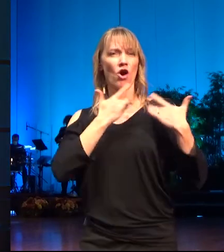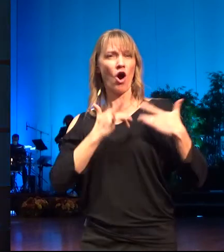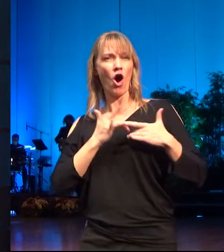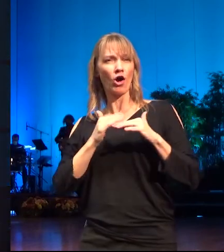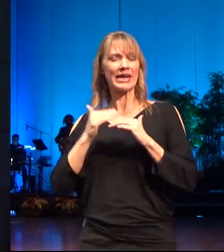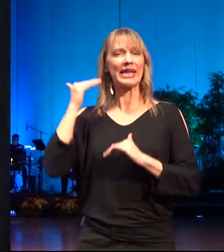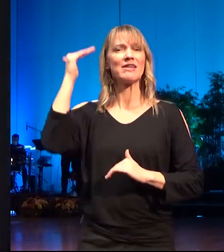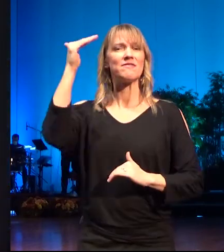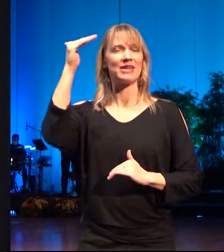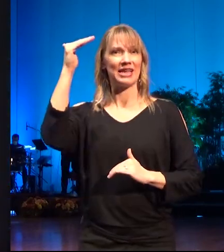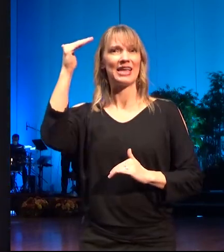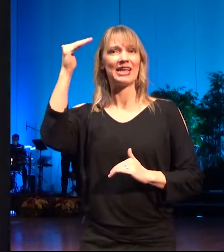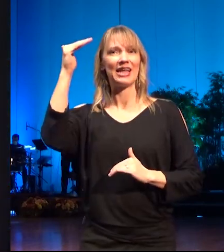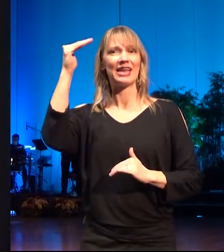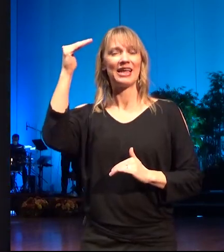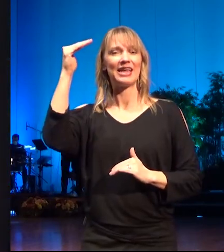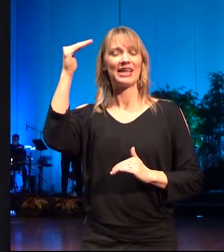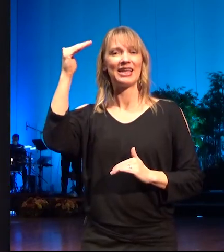heart.